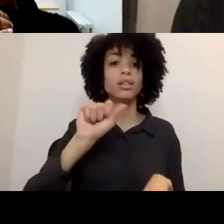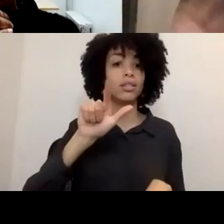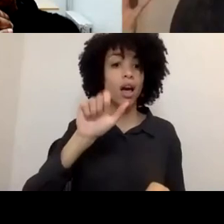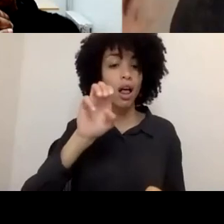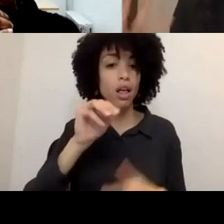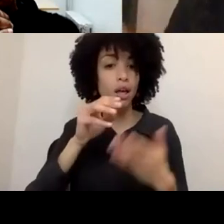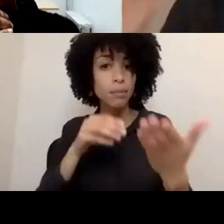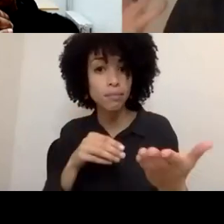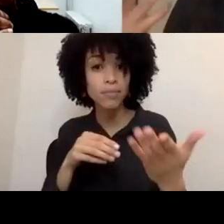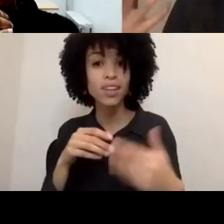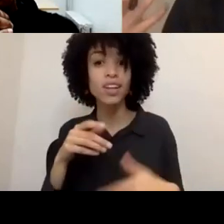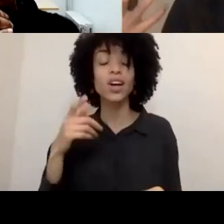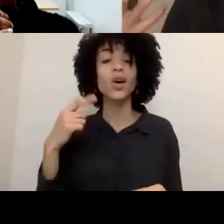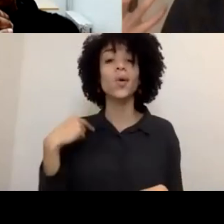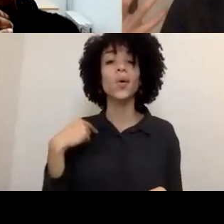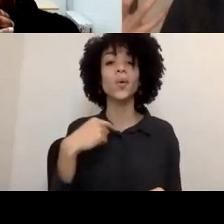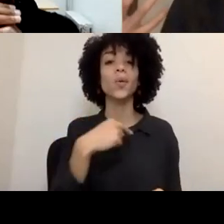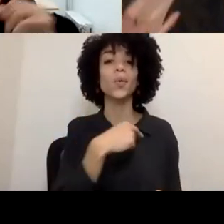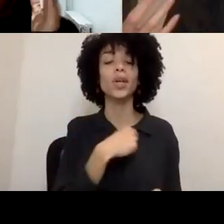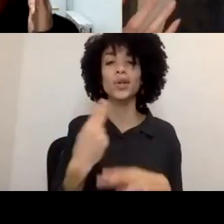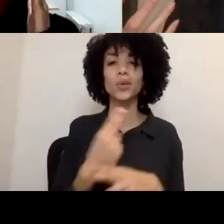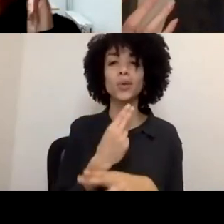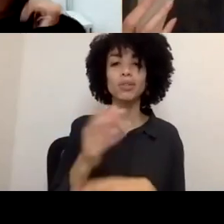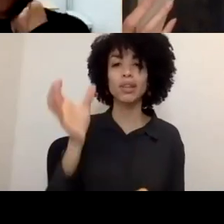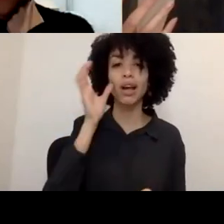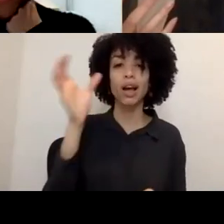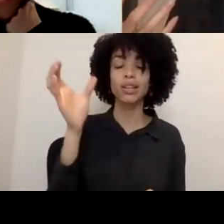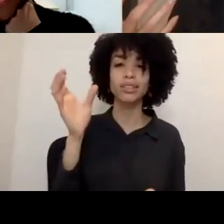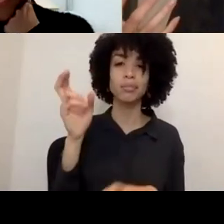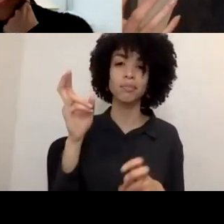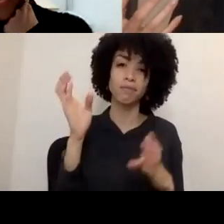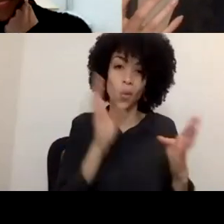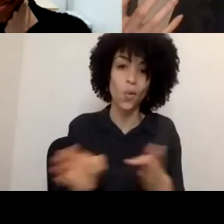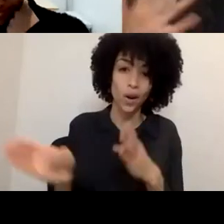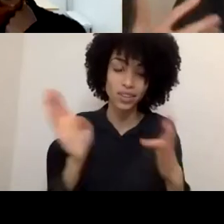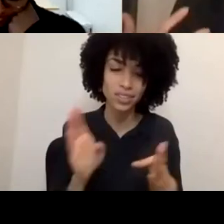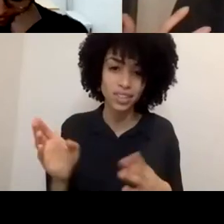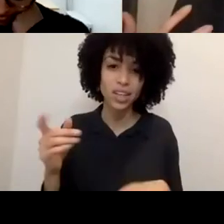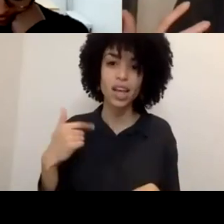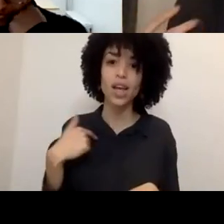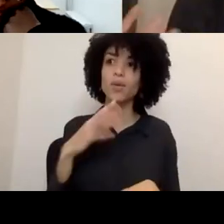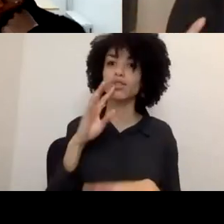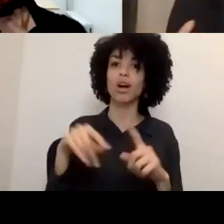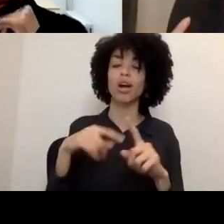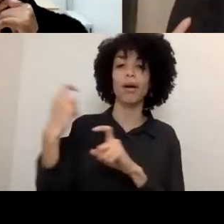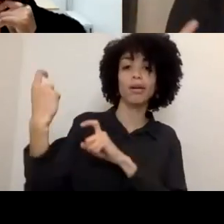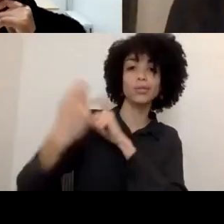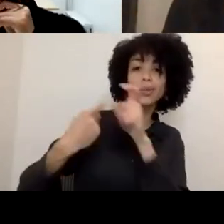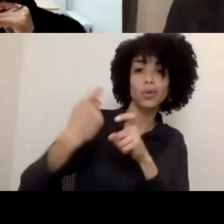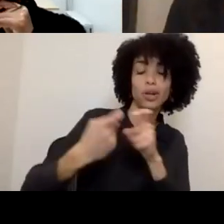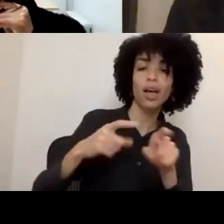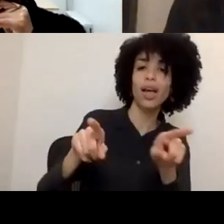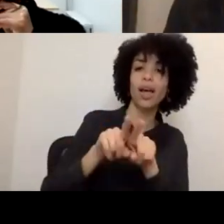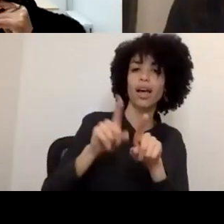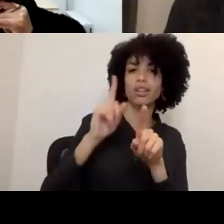in philanthropy, we've imported the concept of organizing, and we actually talk a lot about donor organizing as a strategy. So